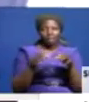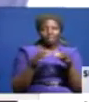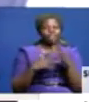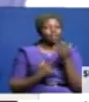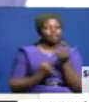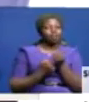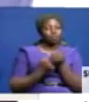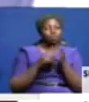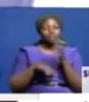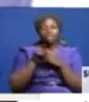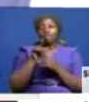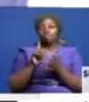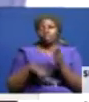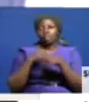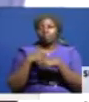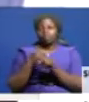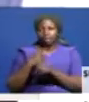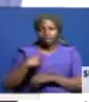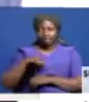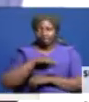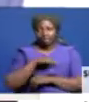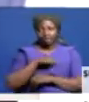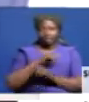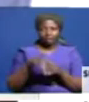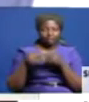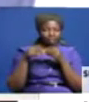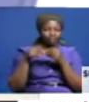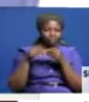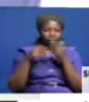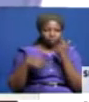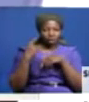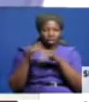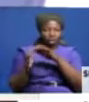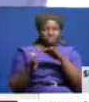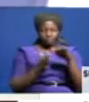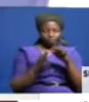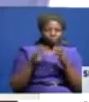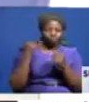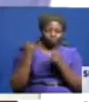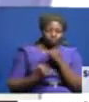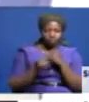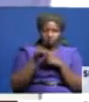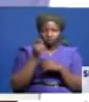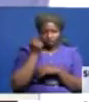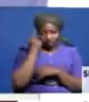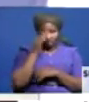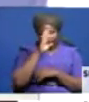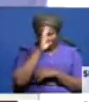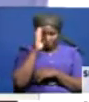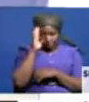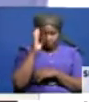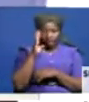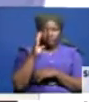exactly made us able to deliver. And last but not least, you understand that Bungoma is the bedrock of Fort